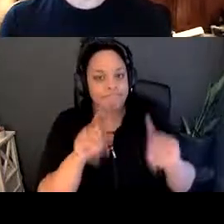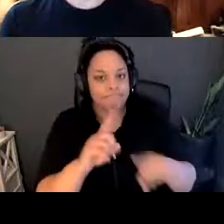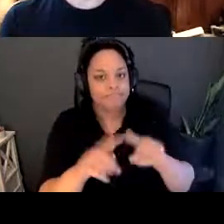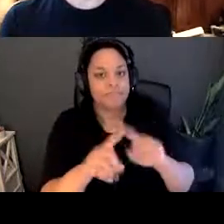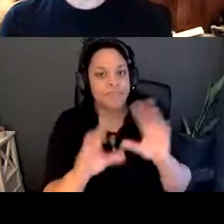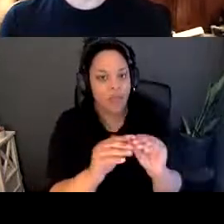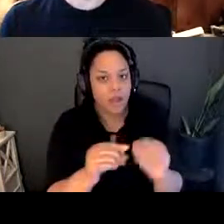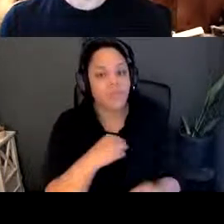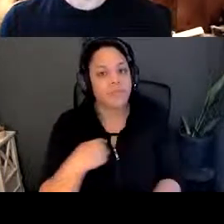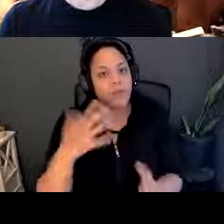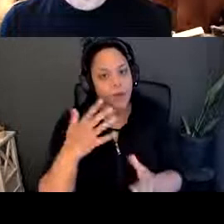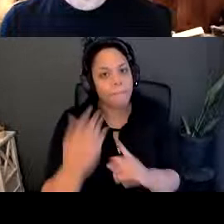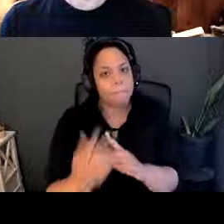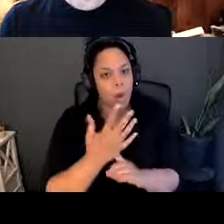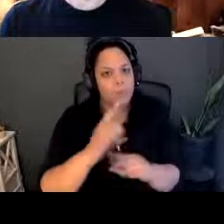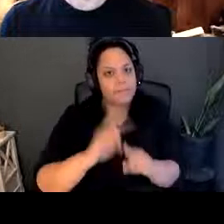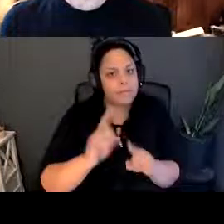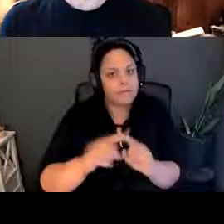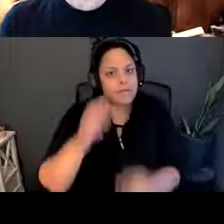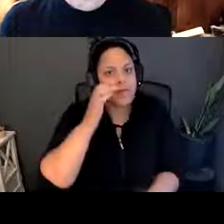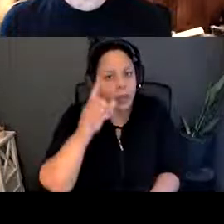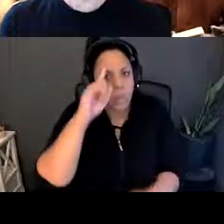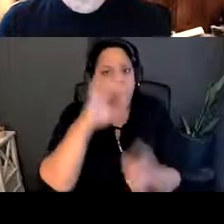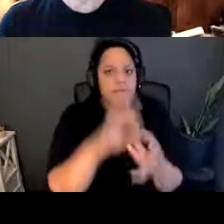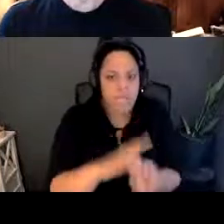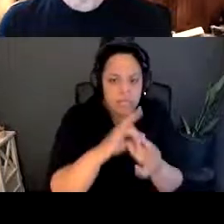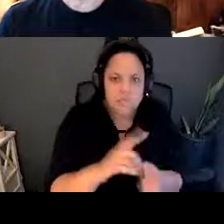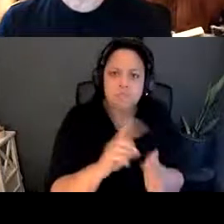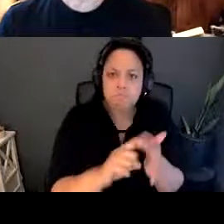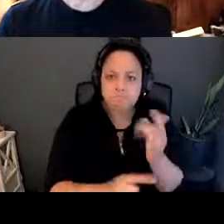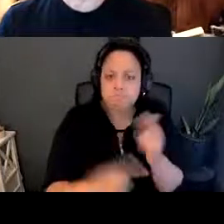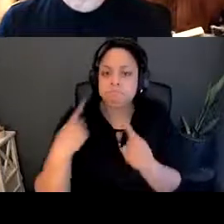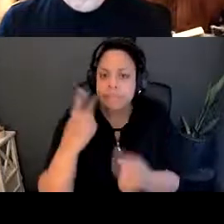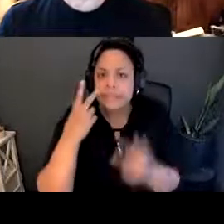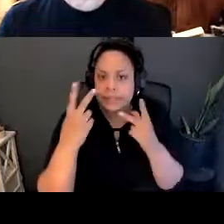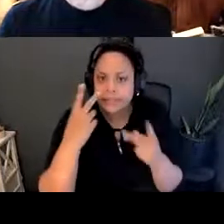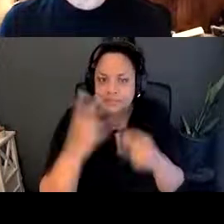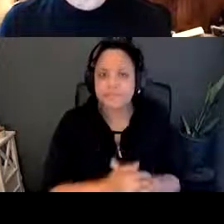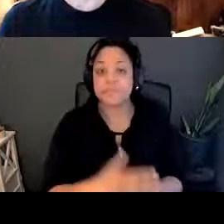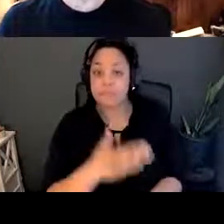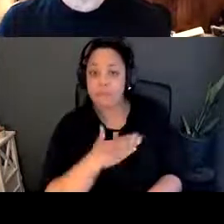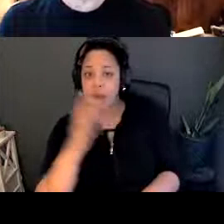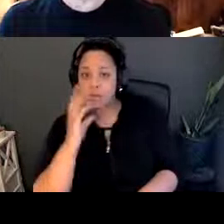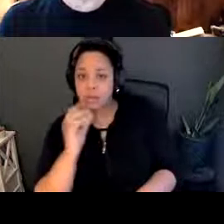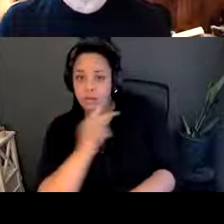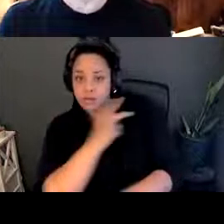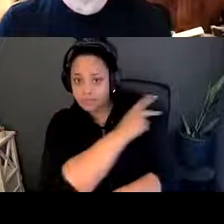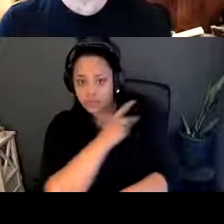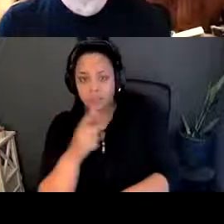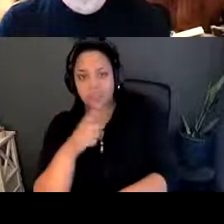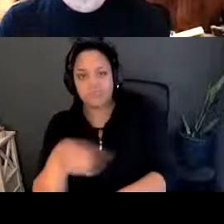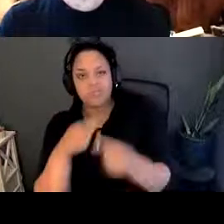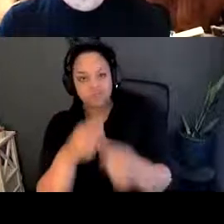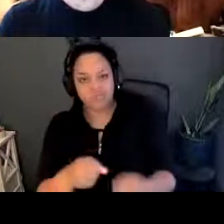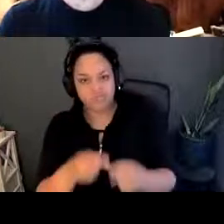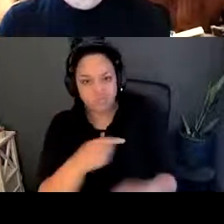where we've been exposed to various concepts of mindfulness and so forth. My experience with patients is they really struggle. We've got to